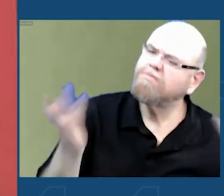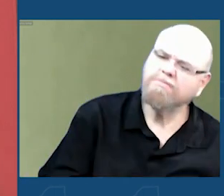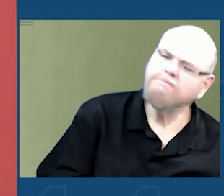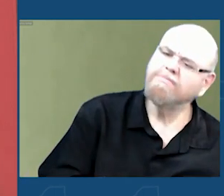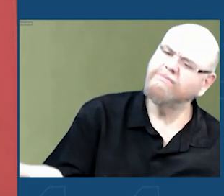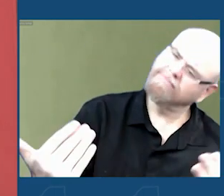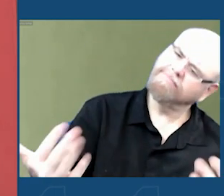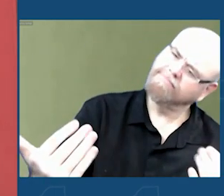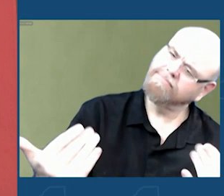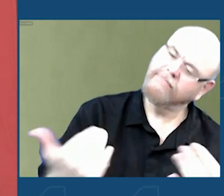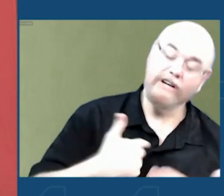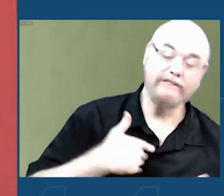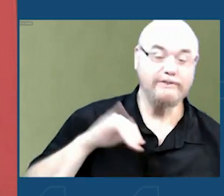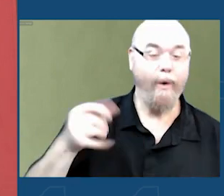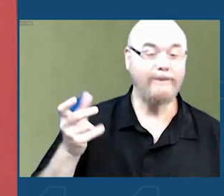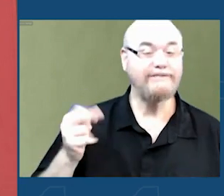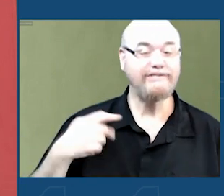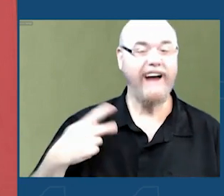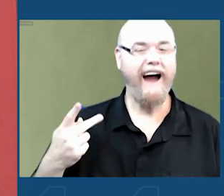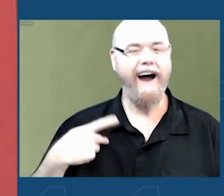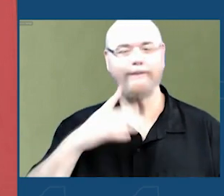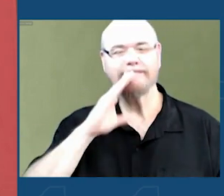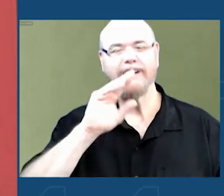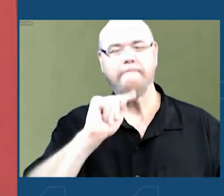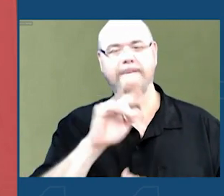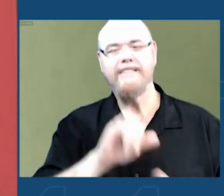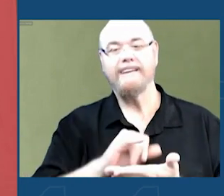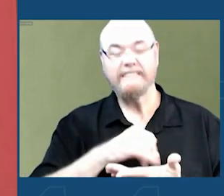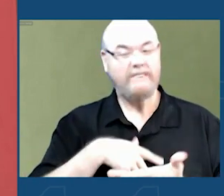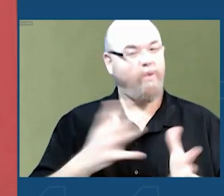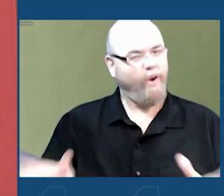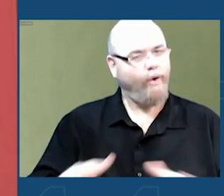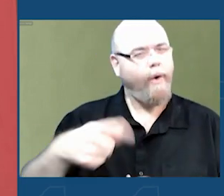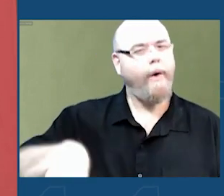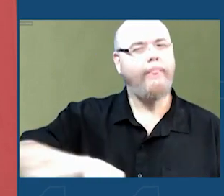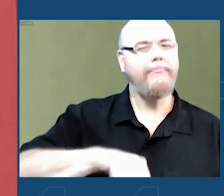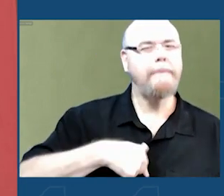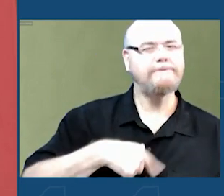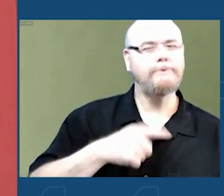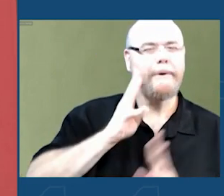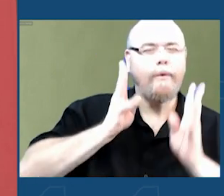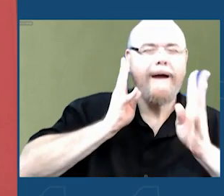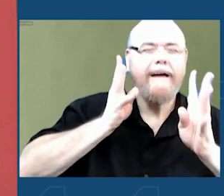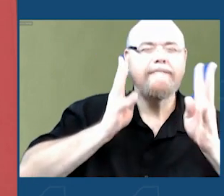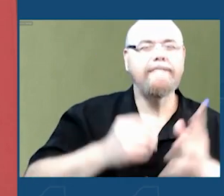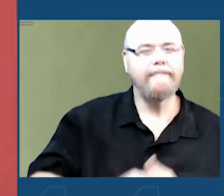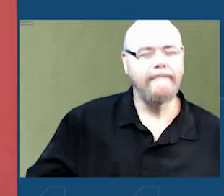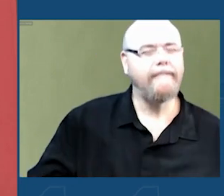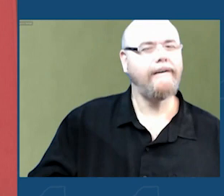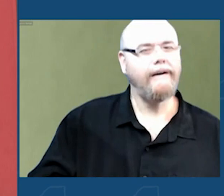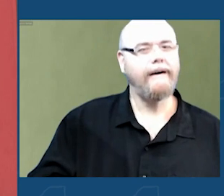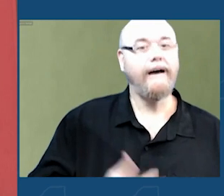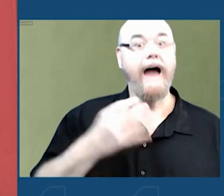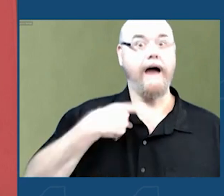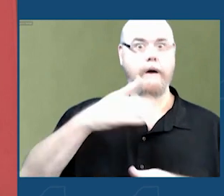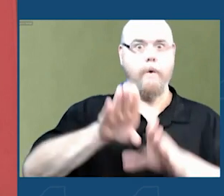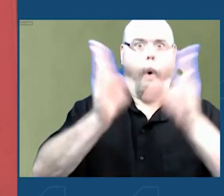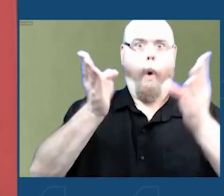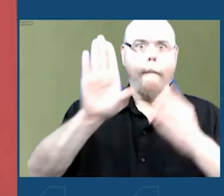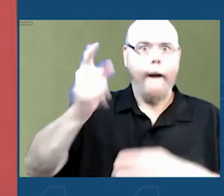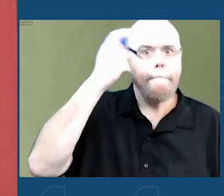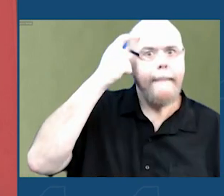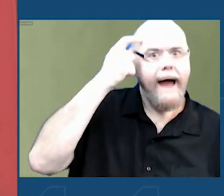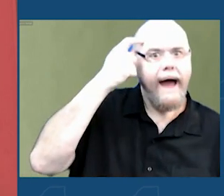and I talked about this, we encourage them to be creative and to open up their minds and perhaps one day